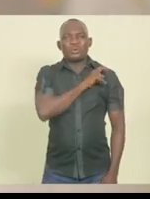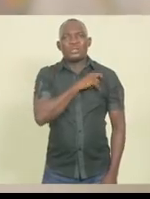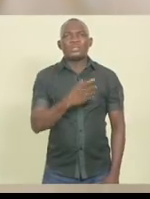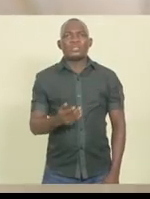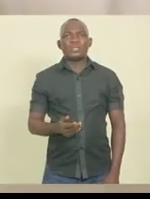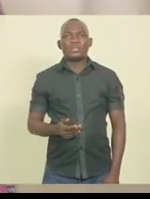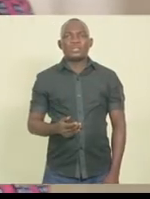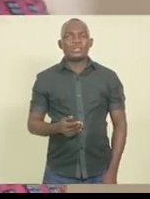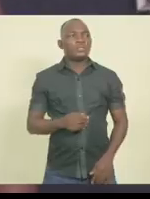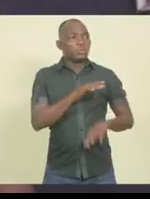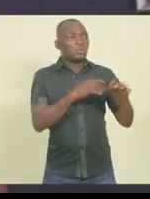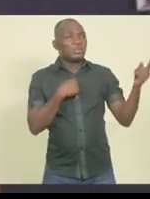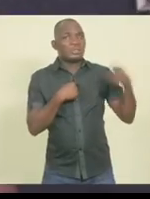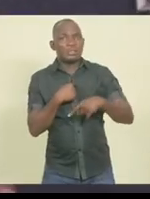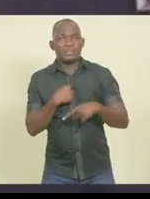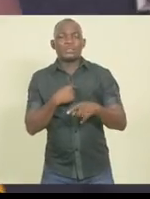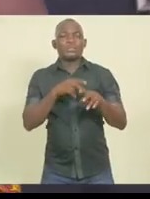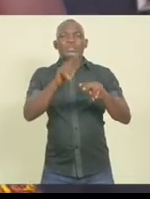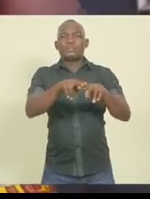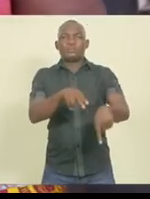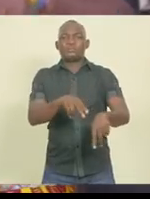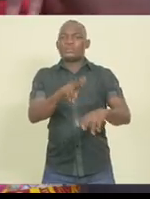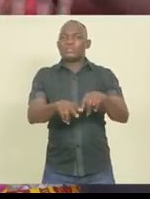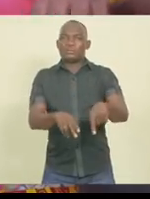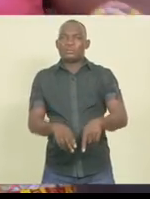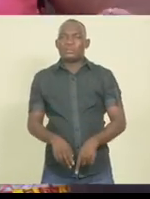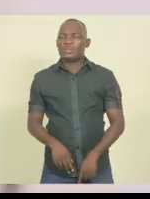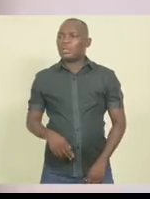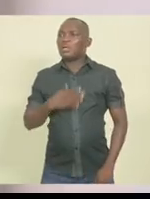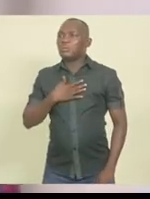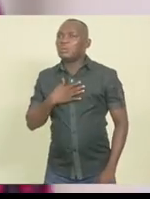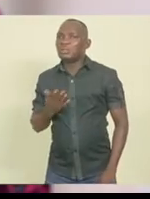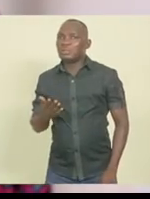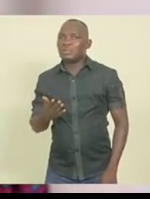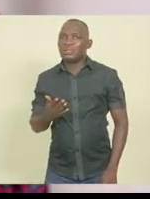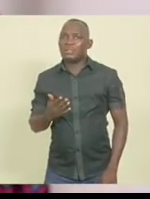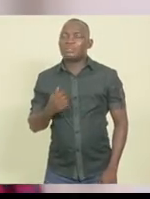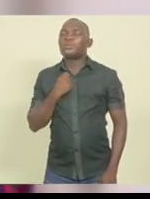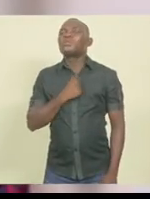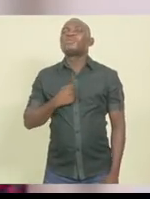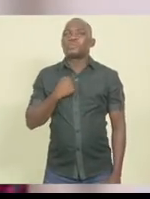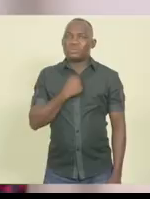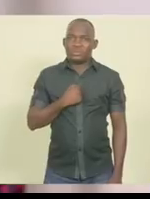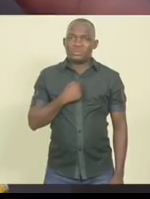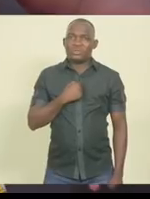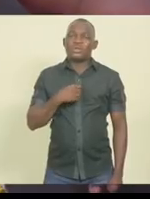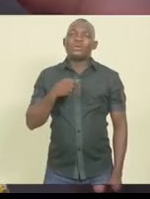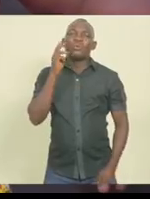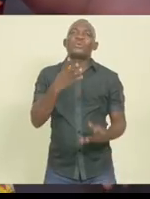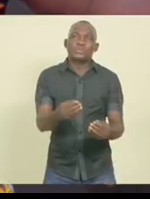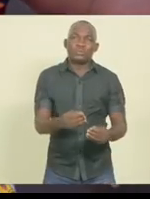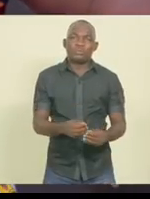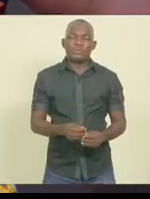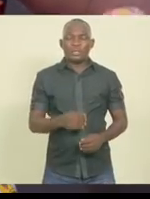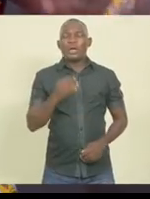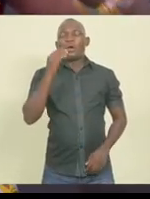You sent for me. Sit. Koko, I'm very sorry. We'll get to the root of this. I know